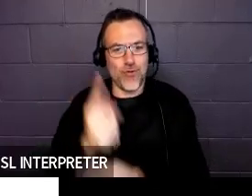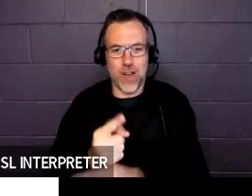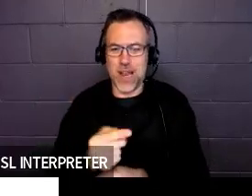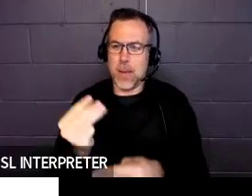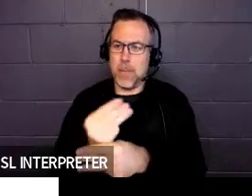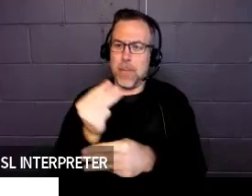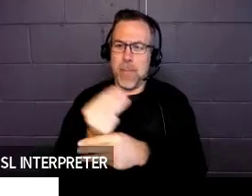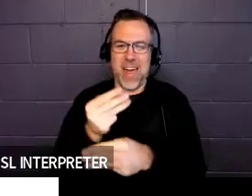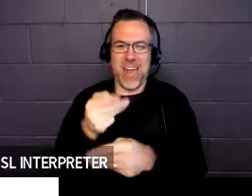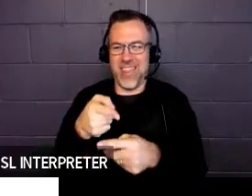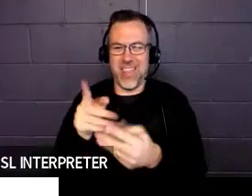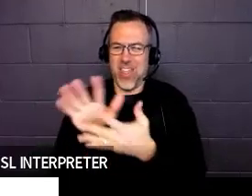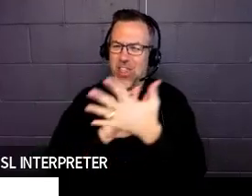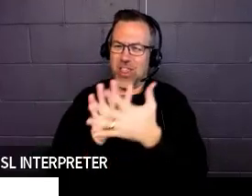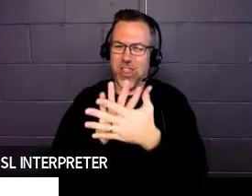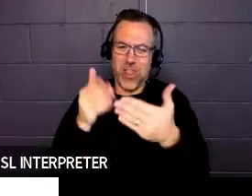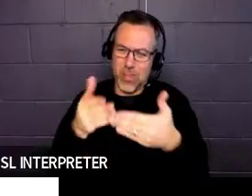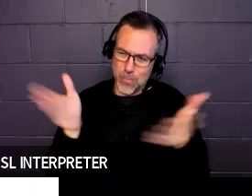broad. Absolutely.